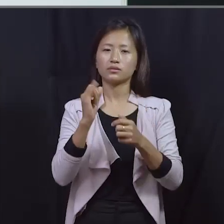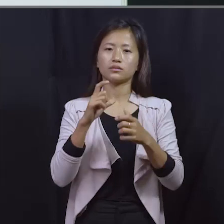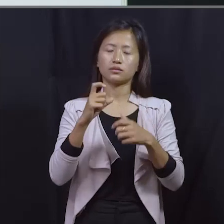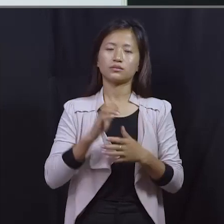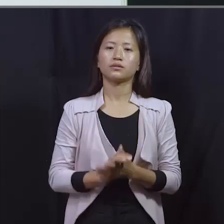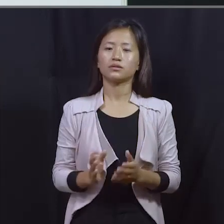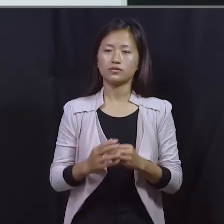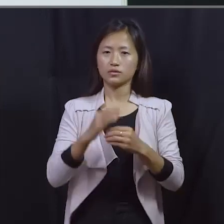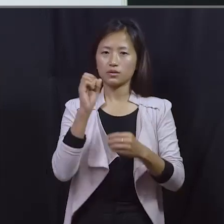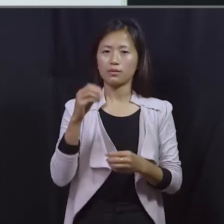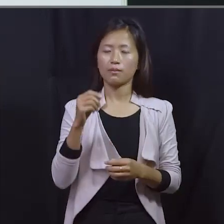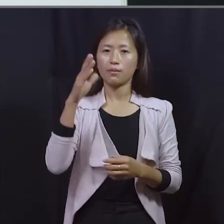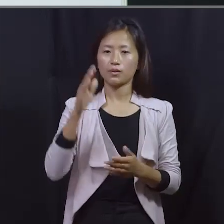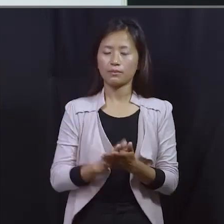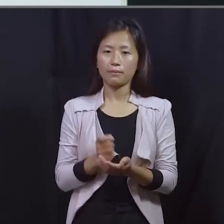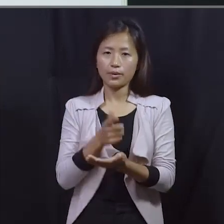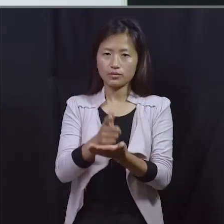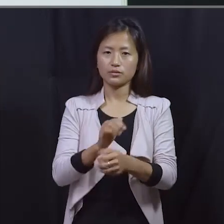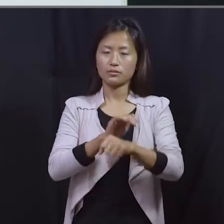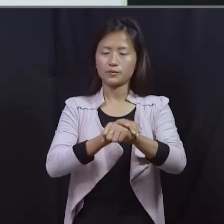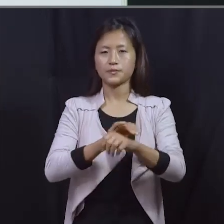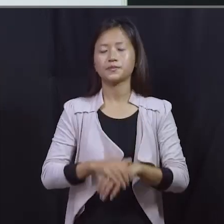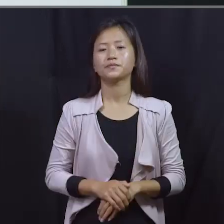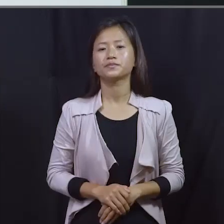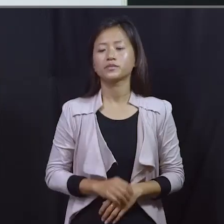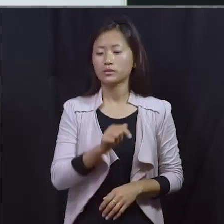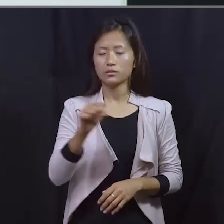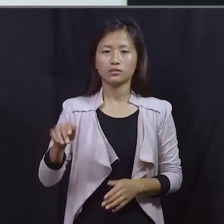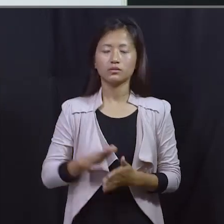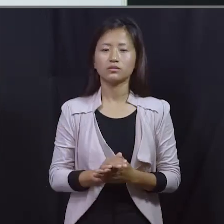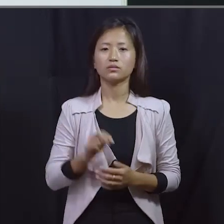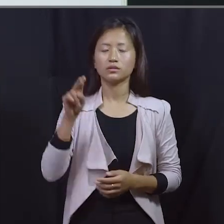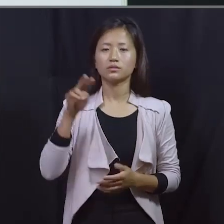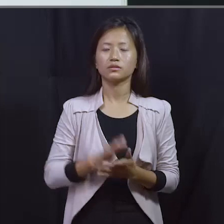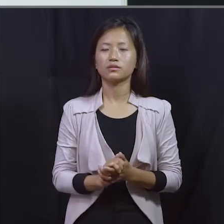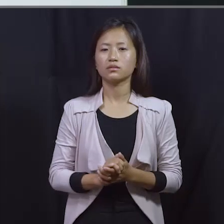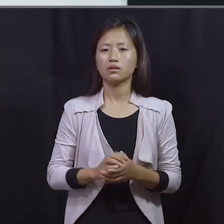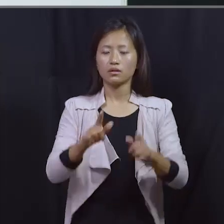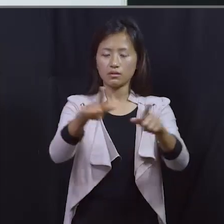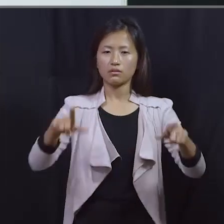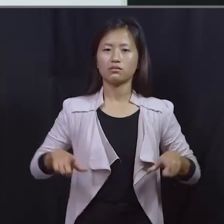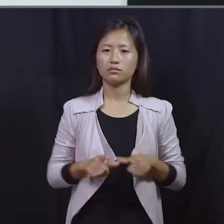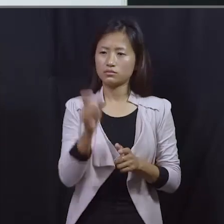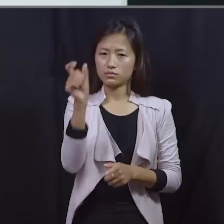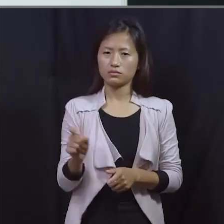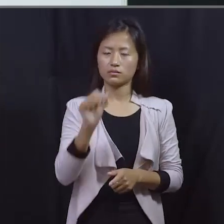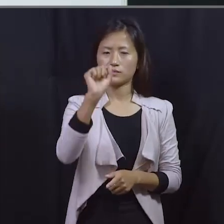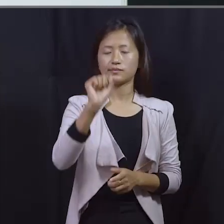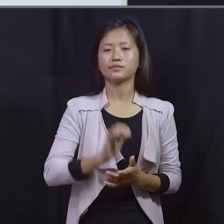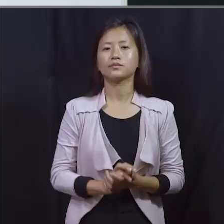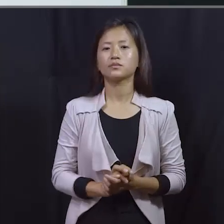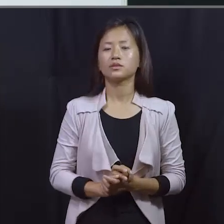amount that they could pay to the British, which means that though land belonged to the individual,